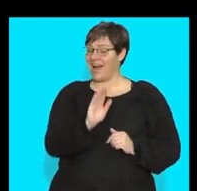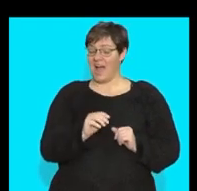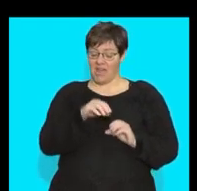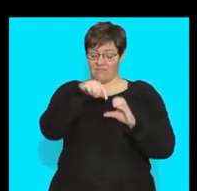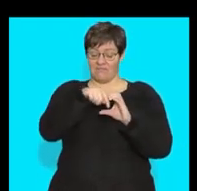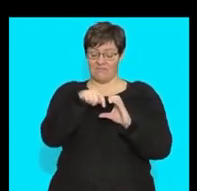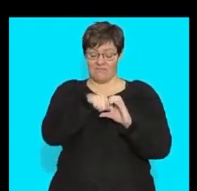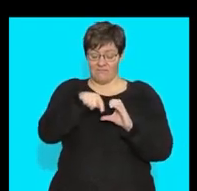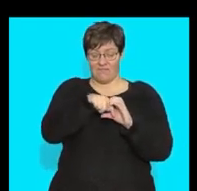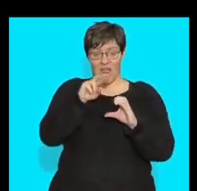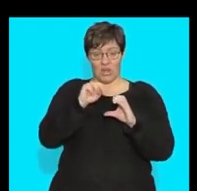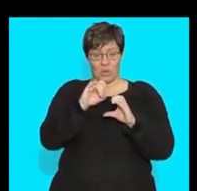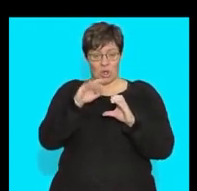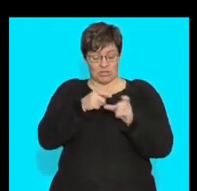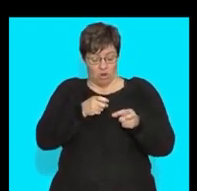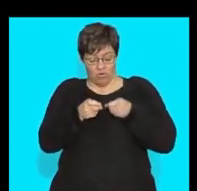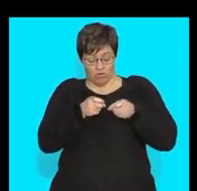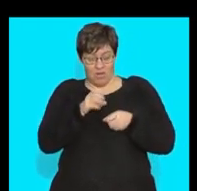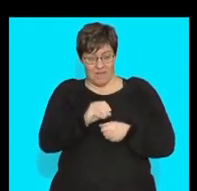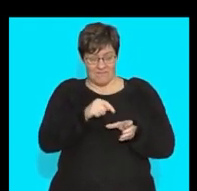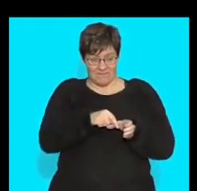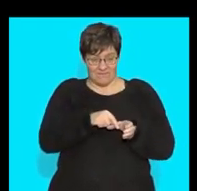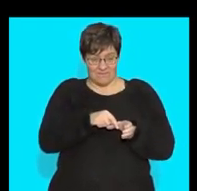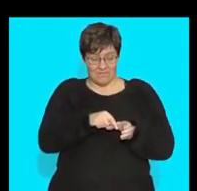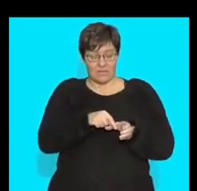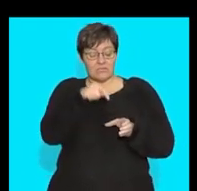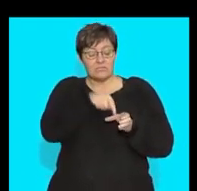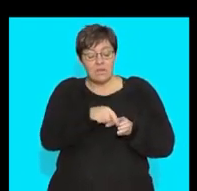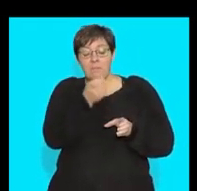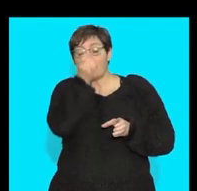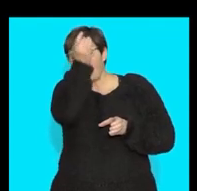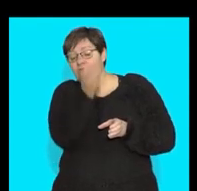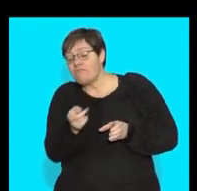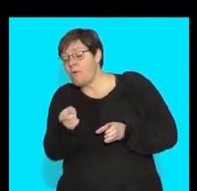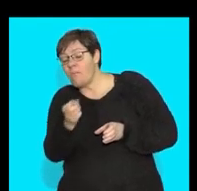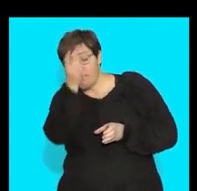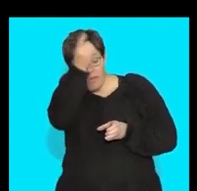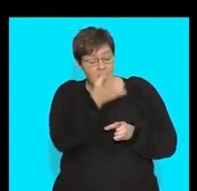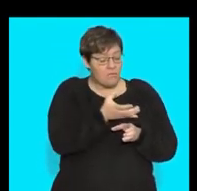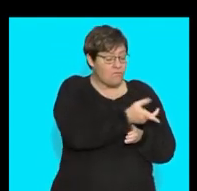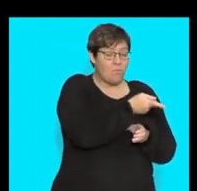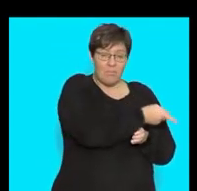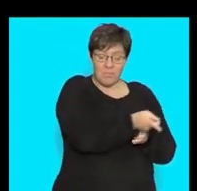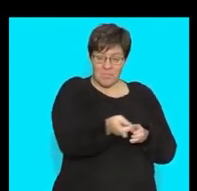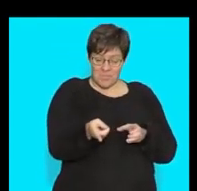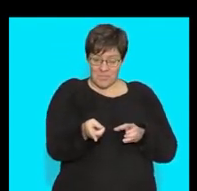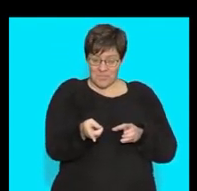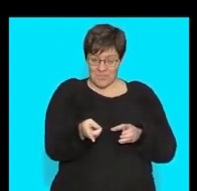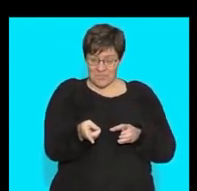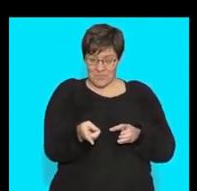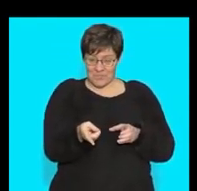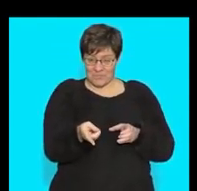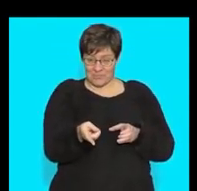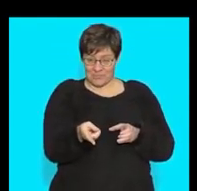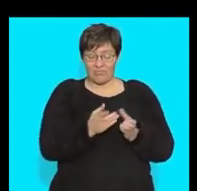the nucleus, is in control, it needs to make sure that the messages, etc., that it's going to send